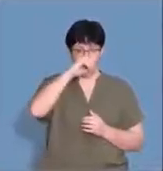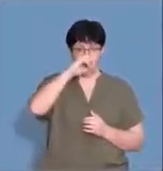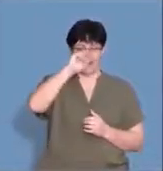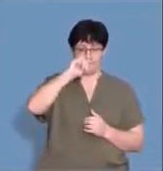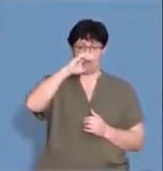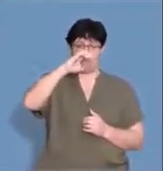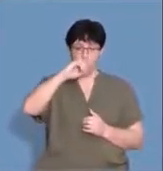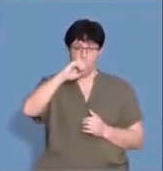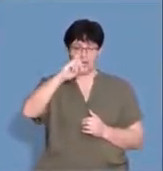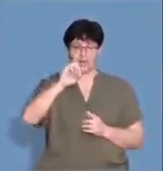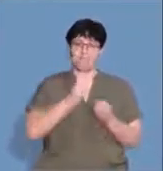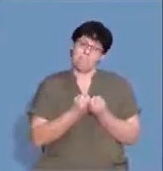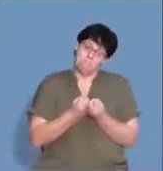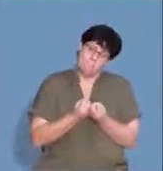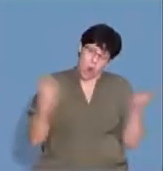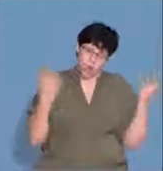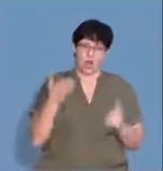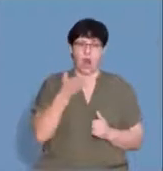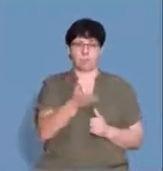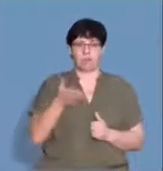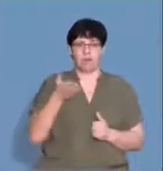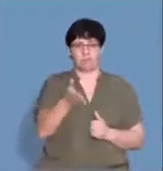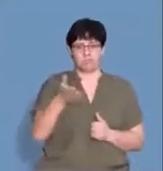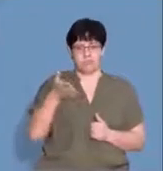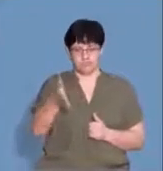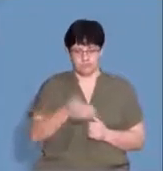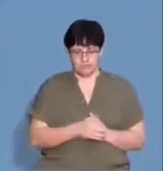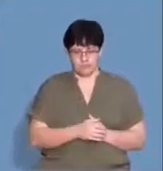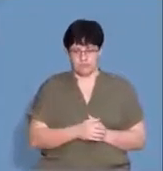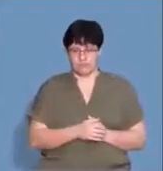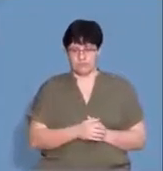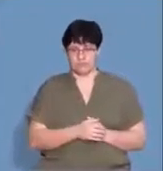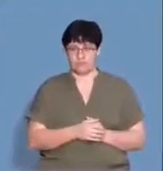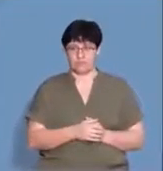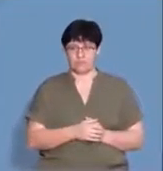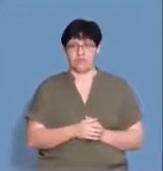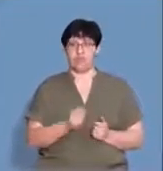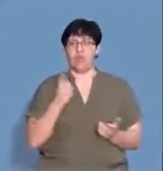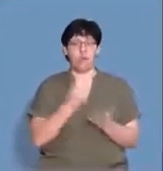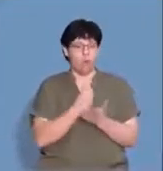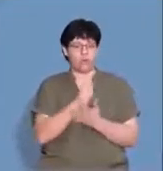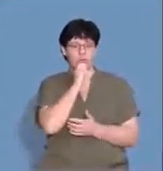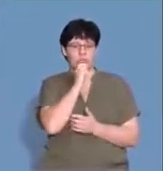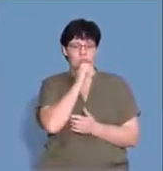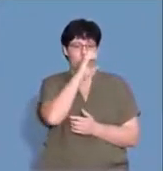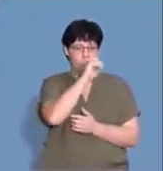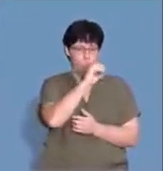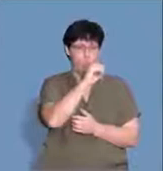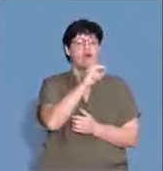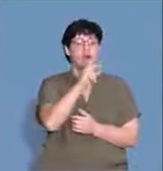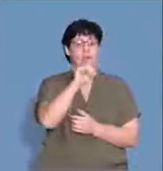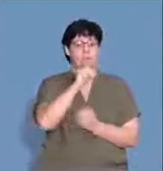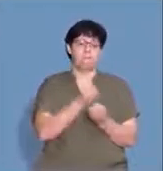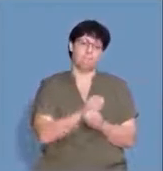as your most occurring. So that's I always use the O for mode